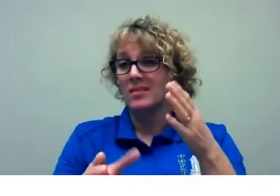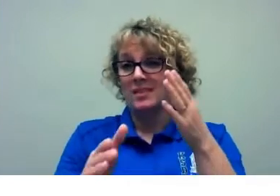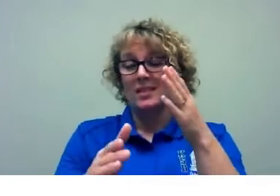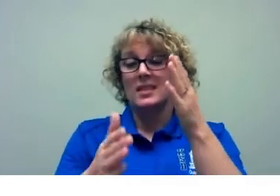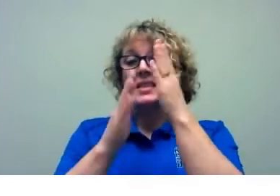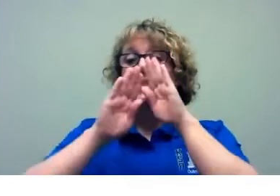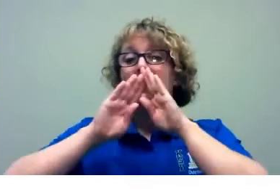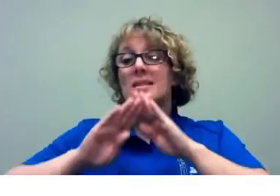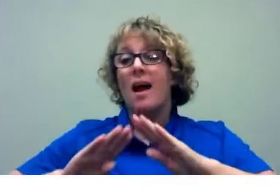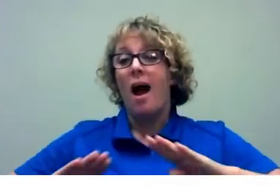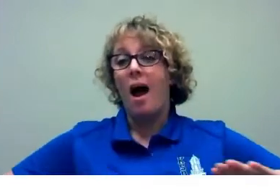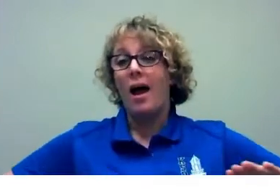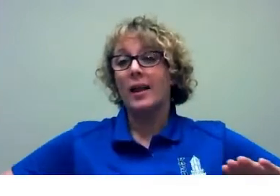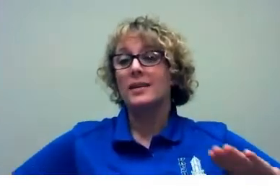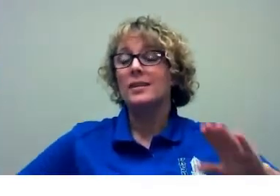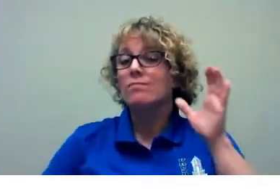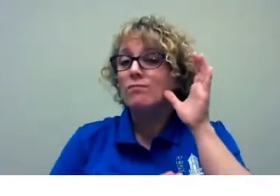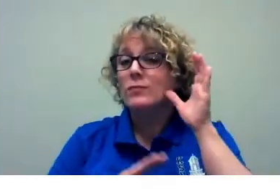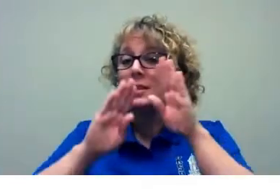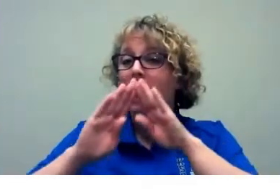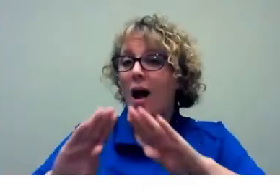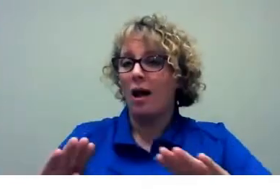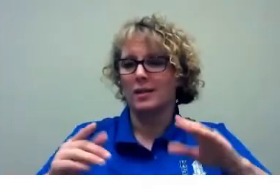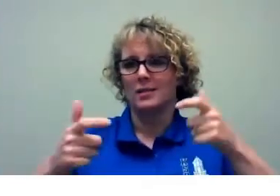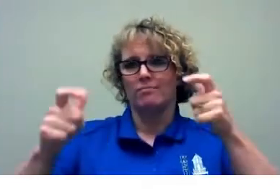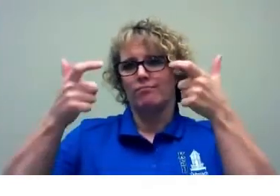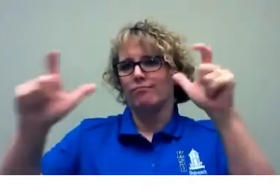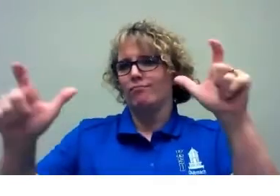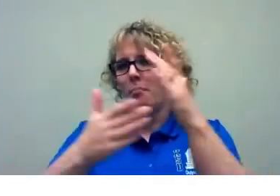Being able to visit with your peers is key.